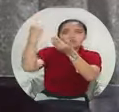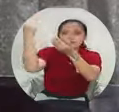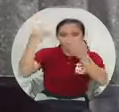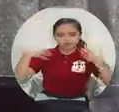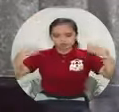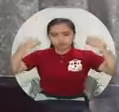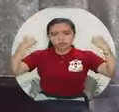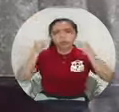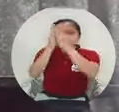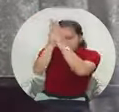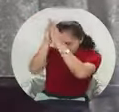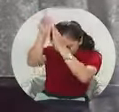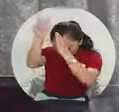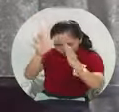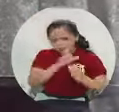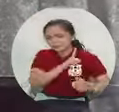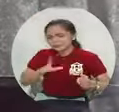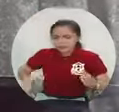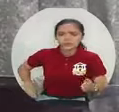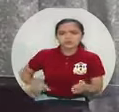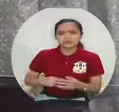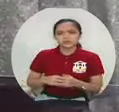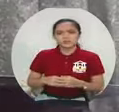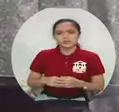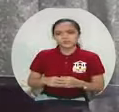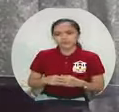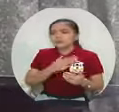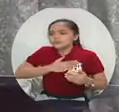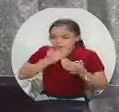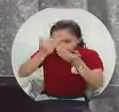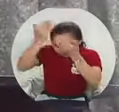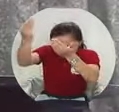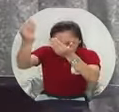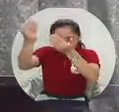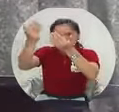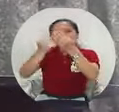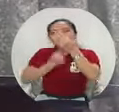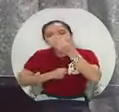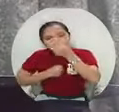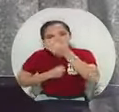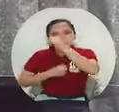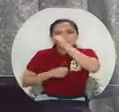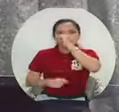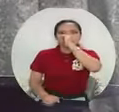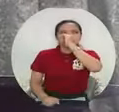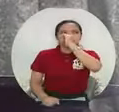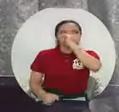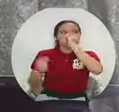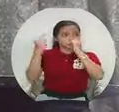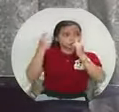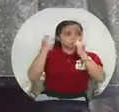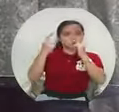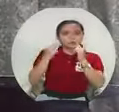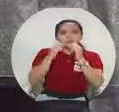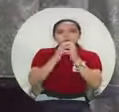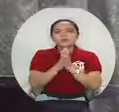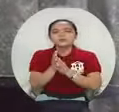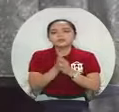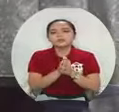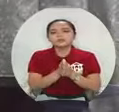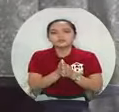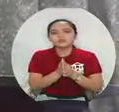pray to the Lord. Look up to God and say, Lord, I have this commitment. Help me to be focused on your power and